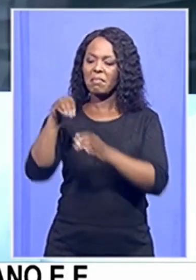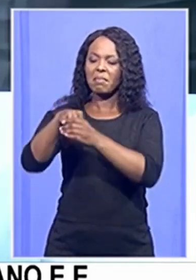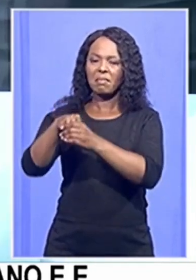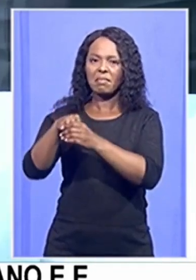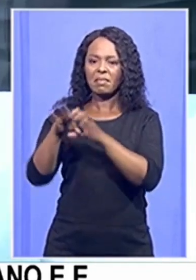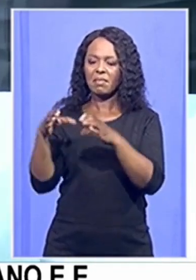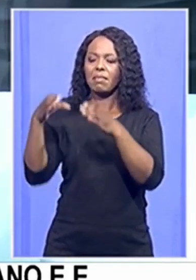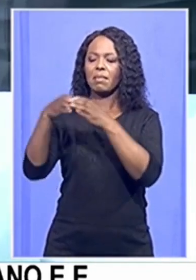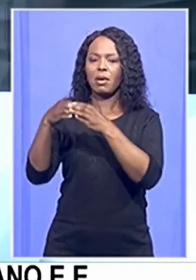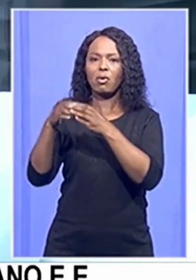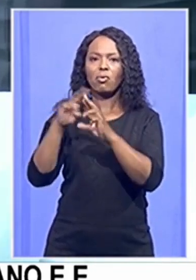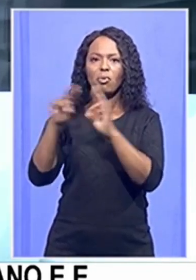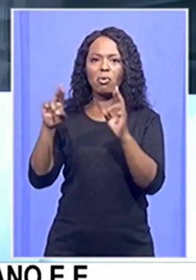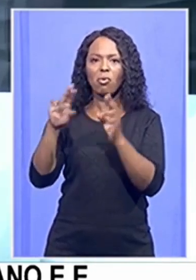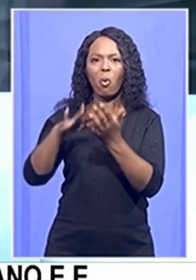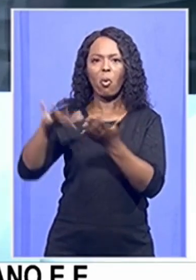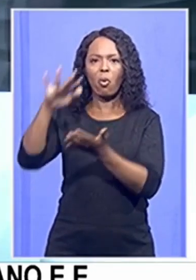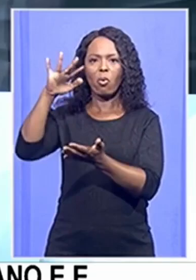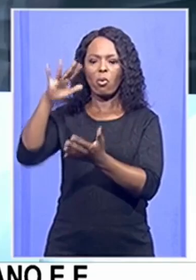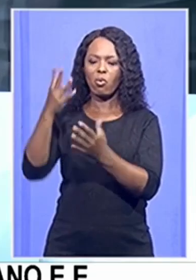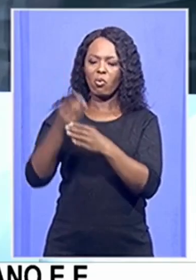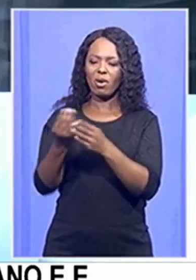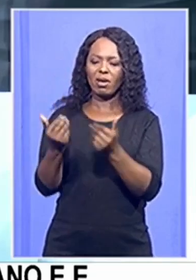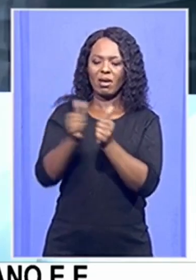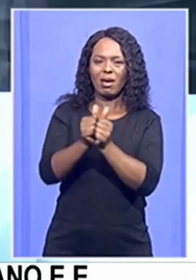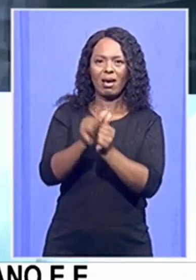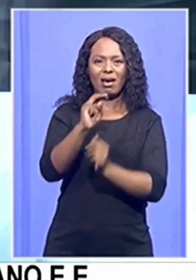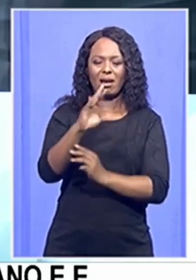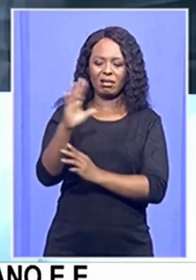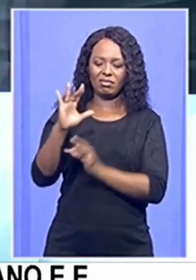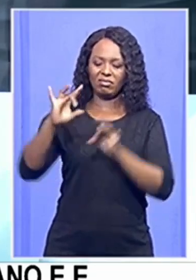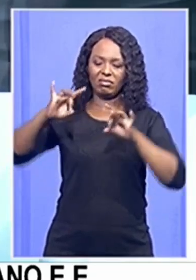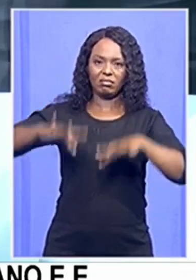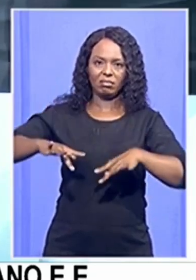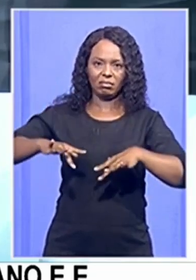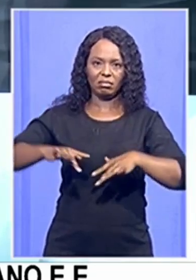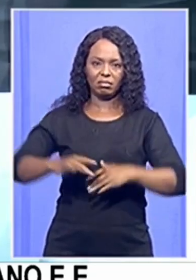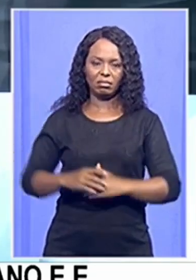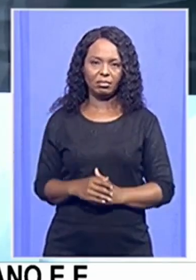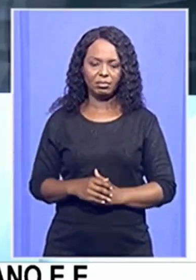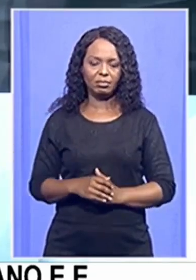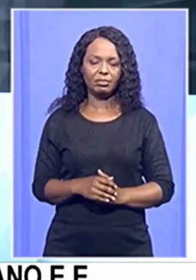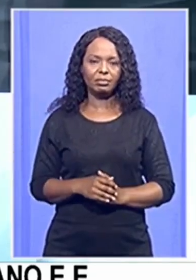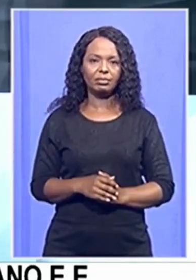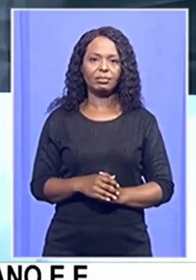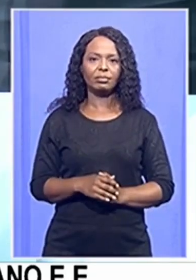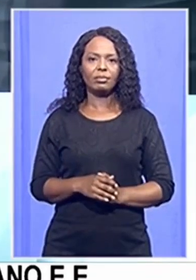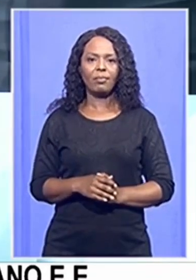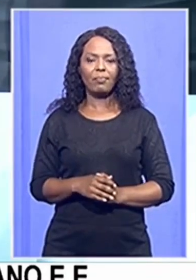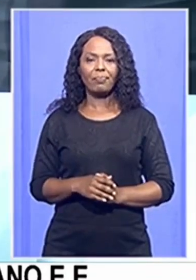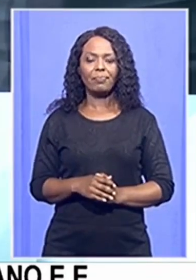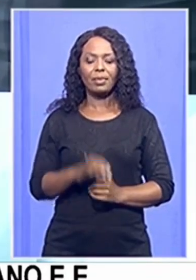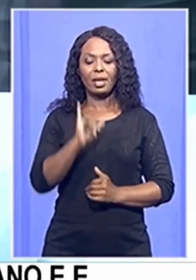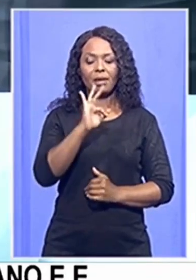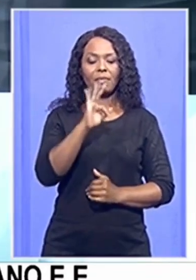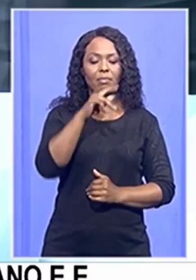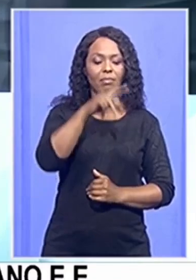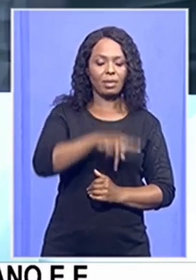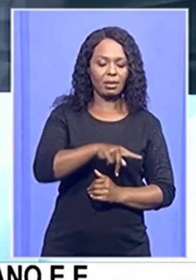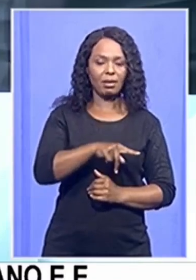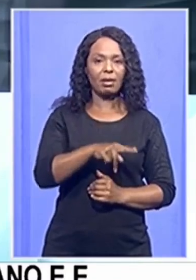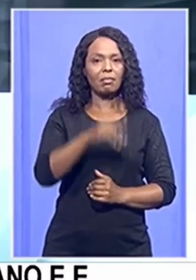coalition with the ANC at the behest of the EFF. The IFP